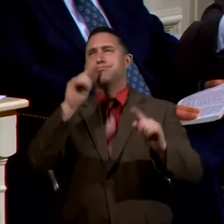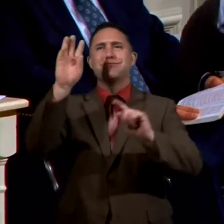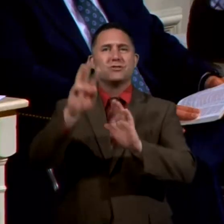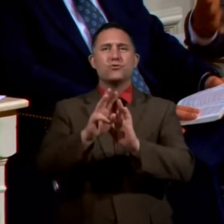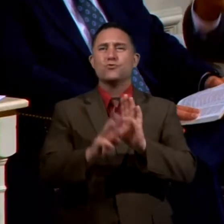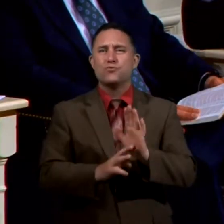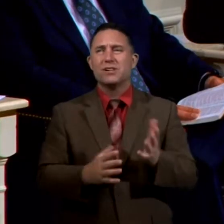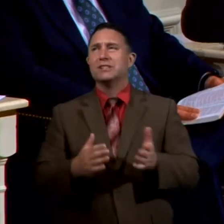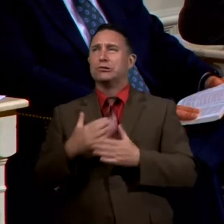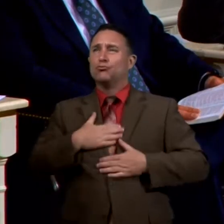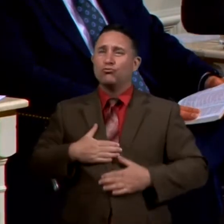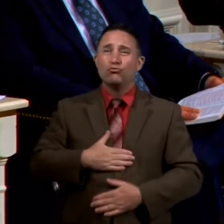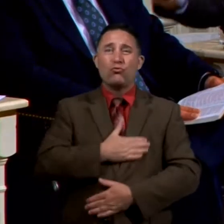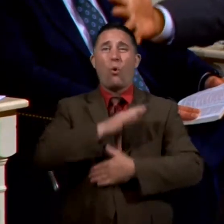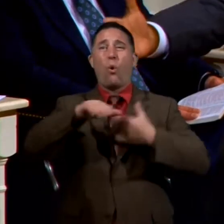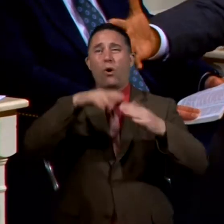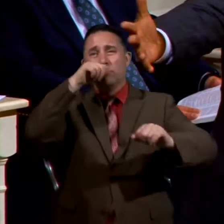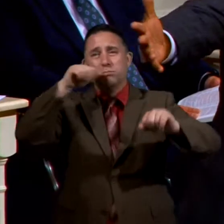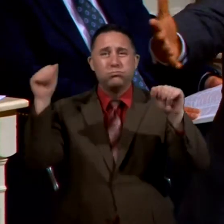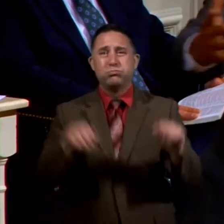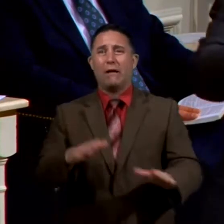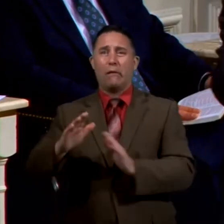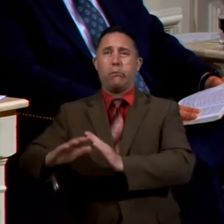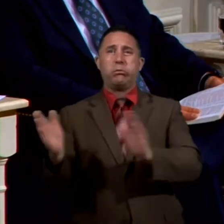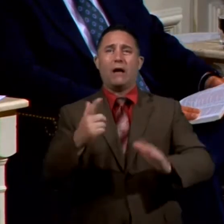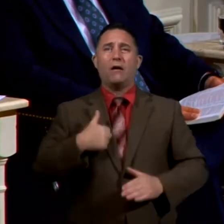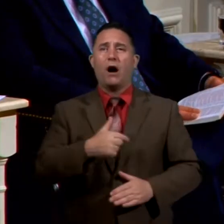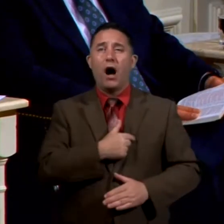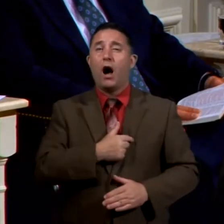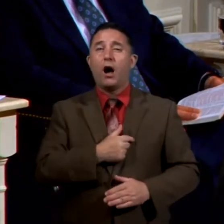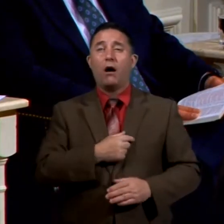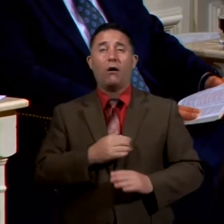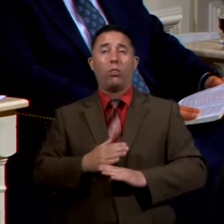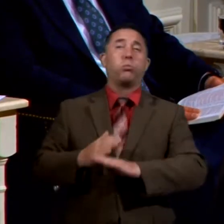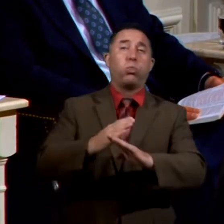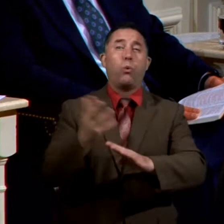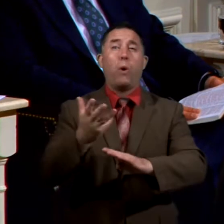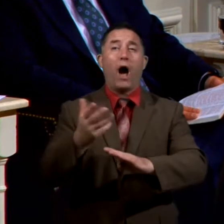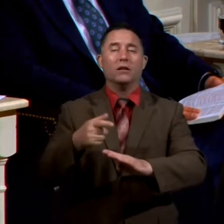and enjoying what all the blessings he has for us is fear.